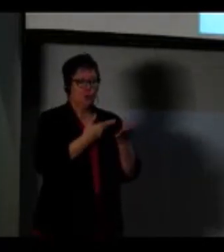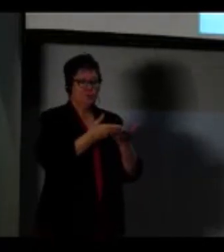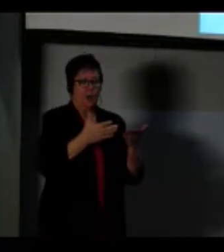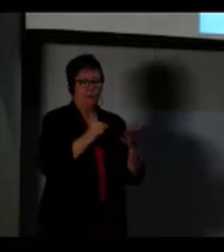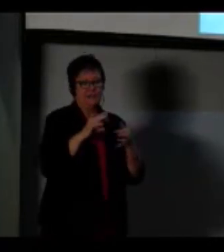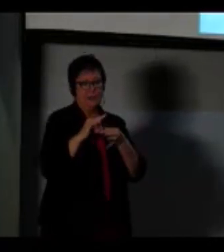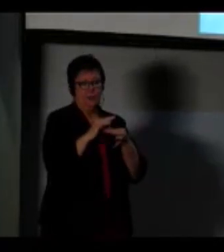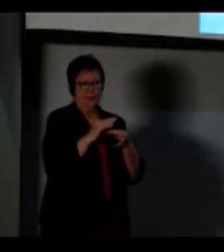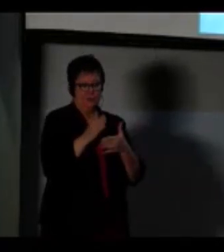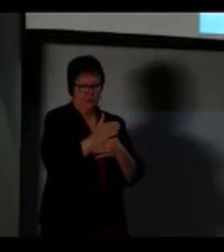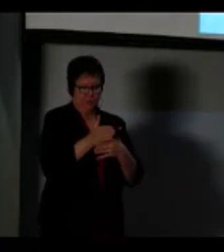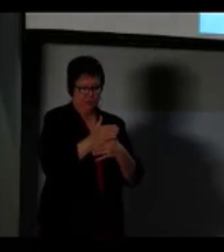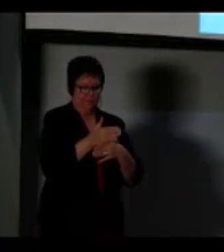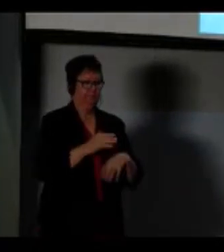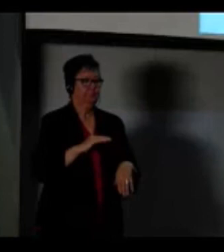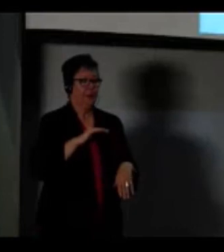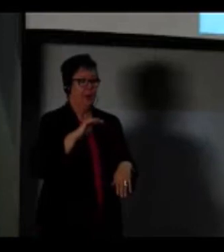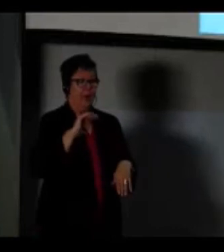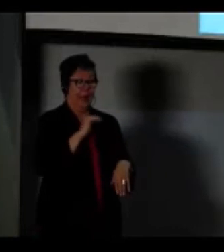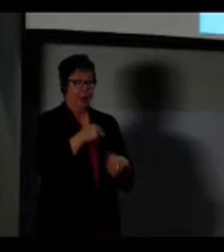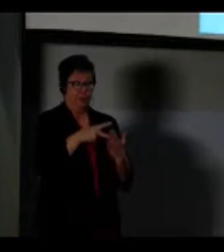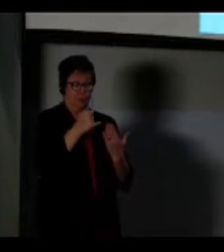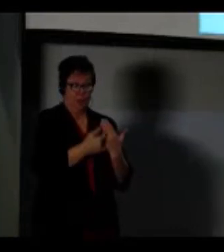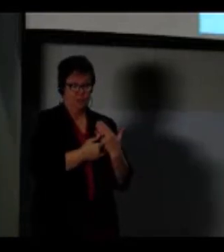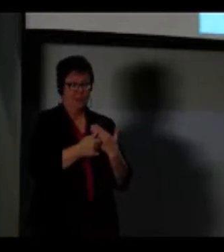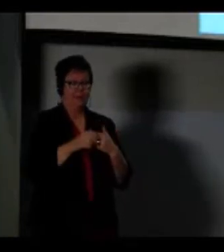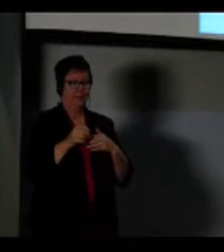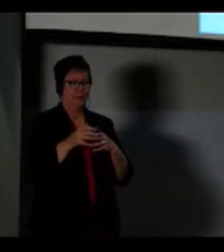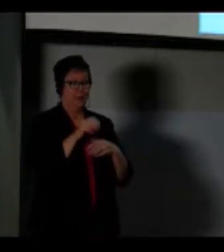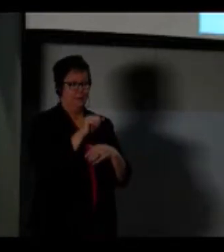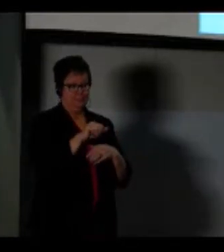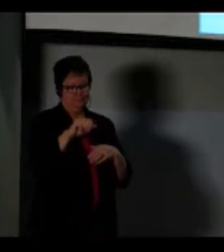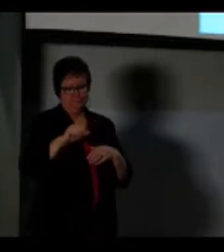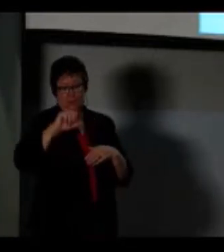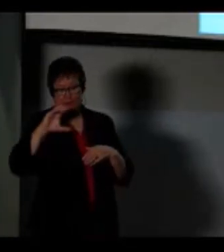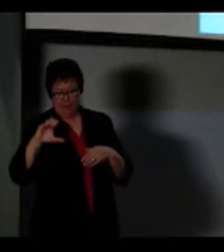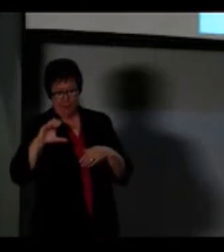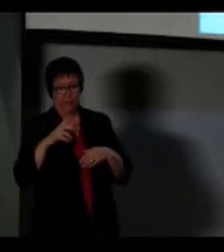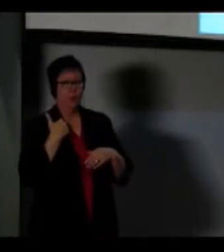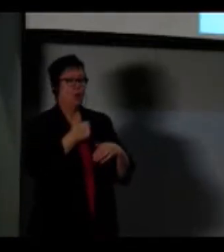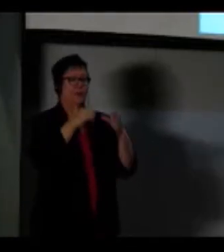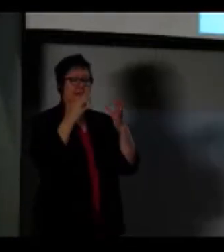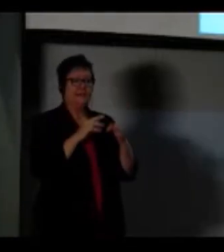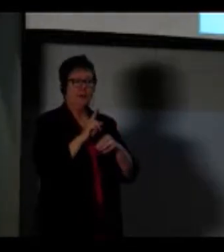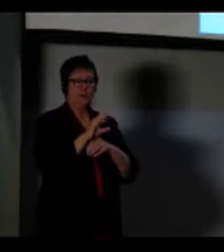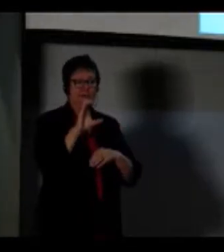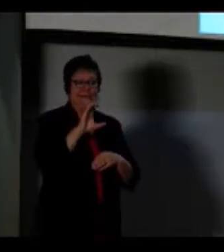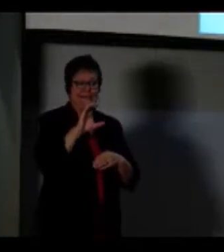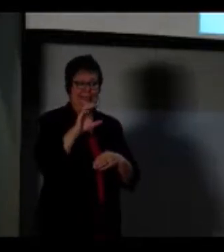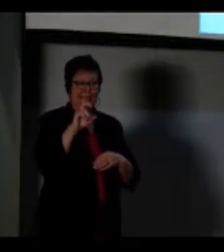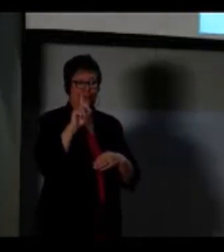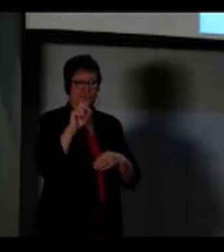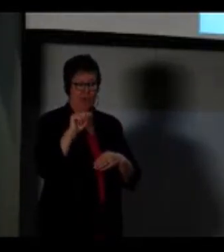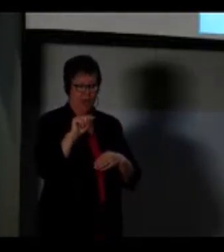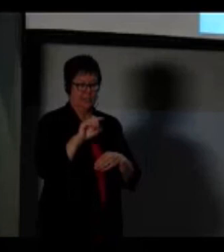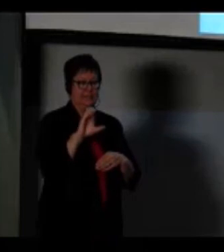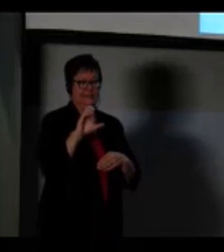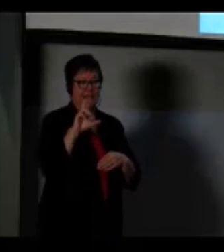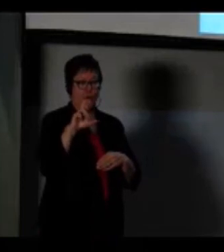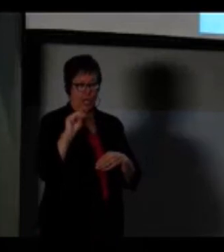them. And so for our project, for the American Art Collaborative, we elected to use the CRM,